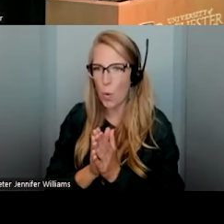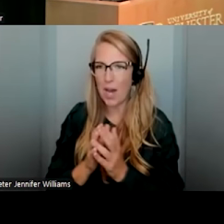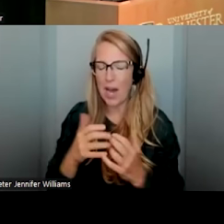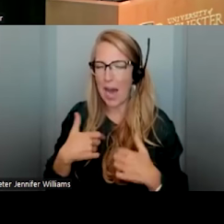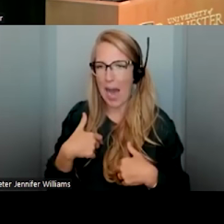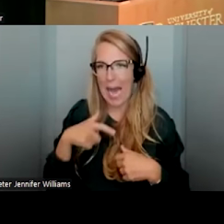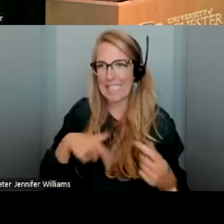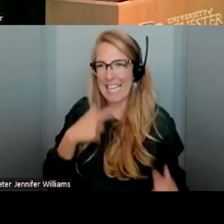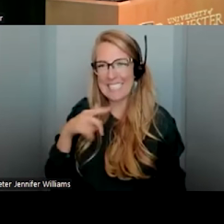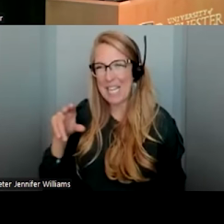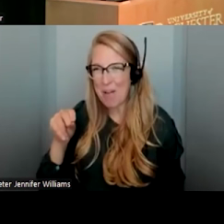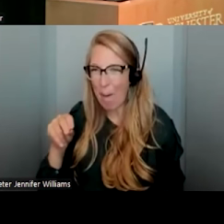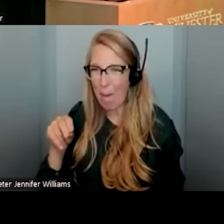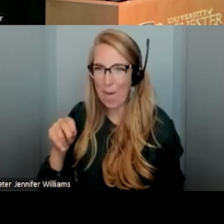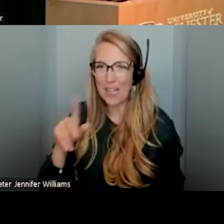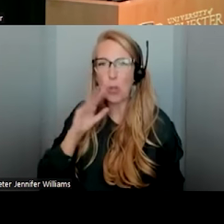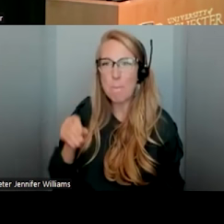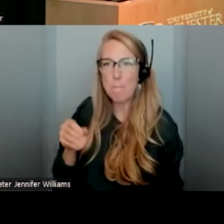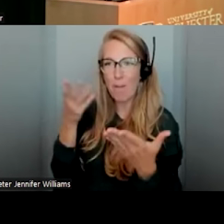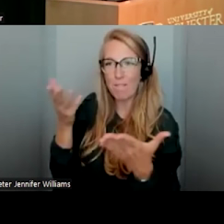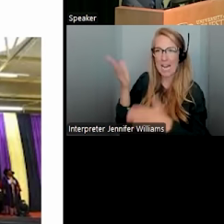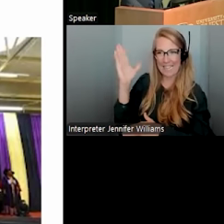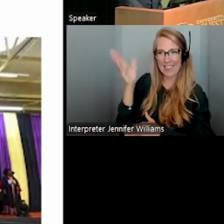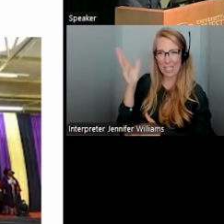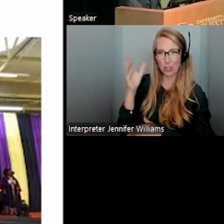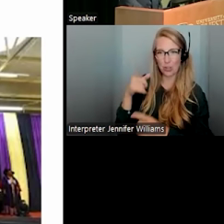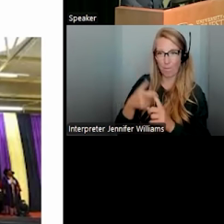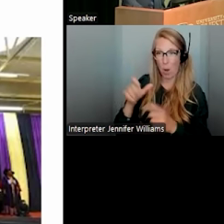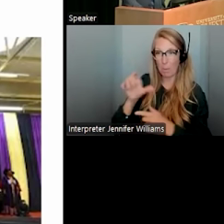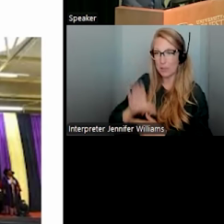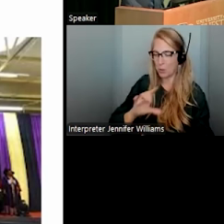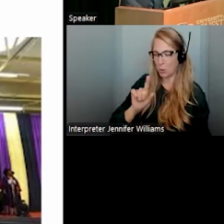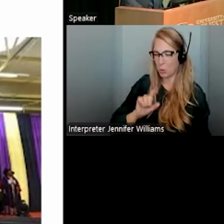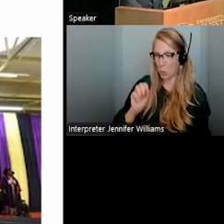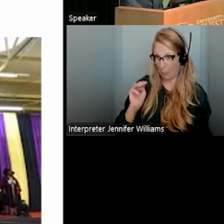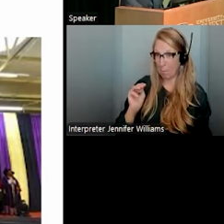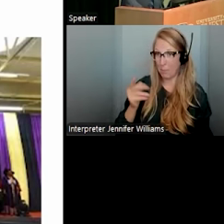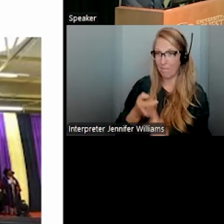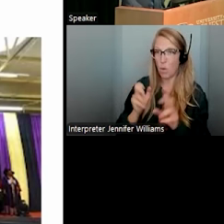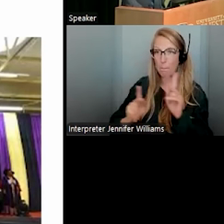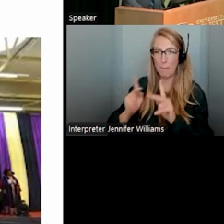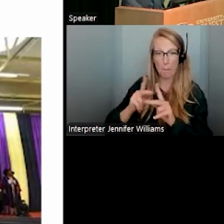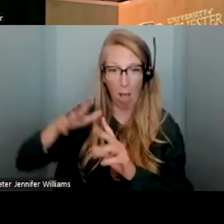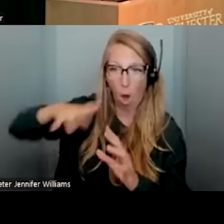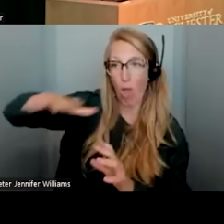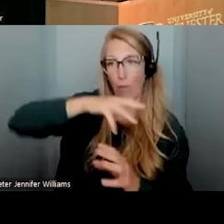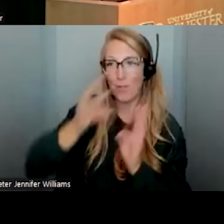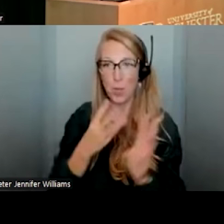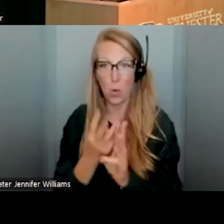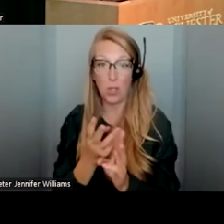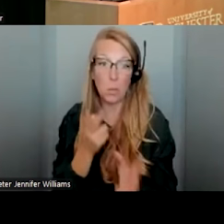So we'll be providing lectures by Zoom by a variety of people around the world, and we're gonna see how it goes.